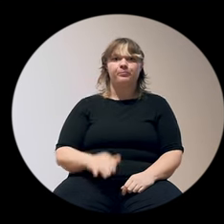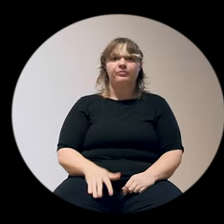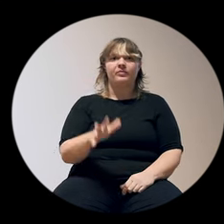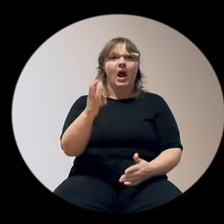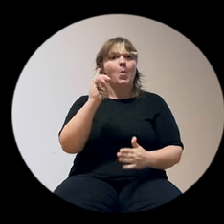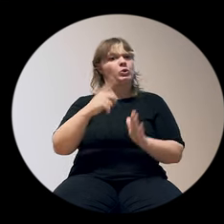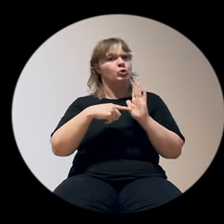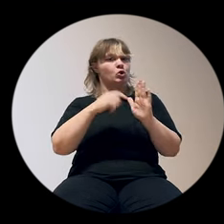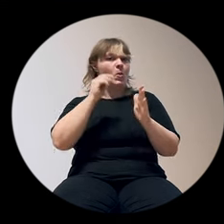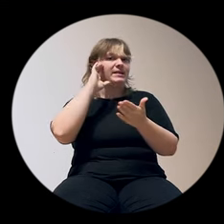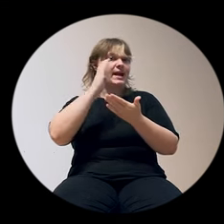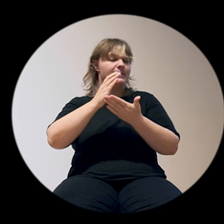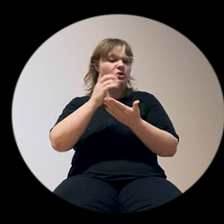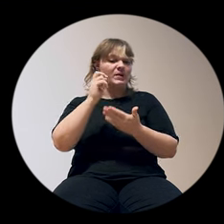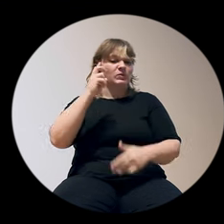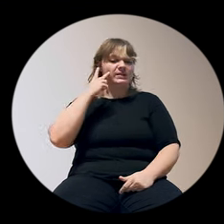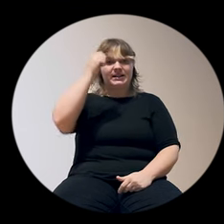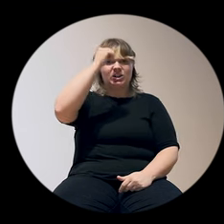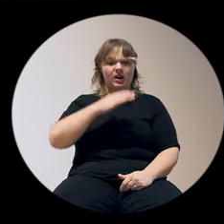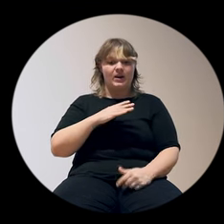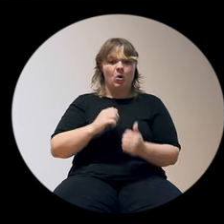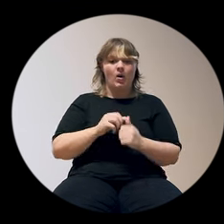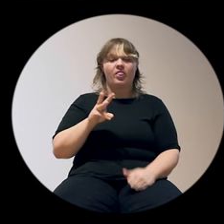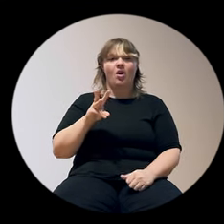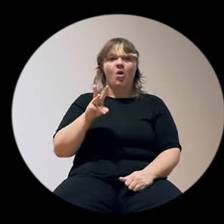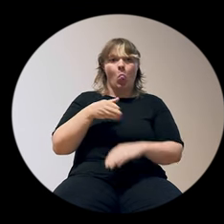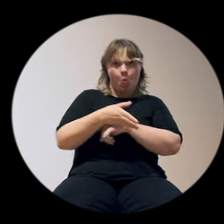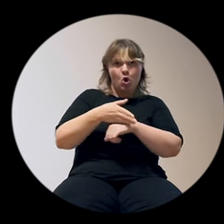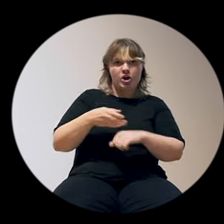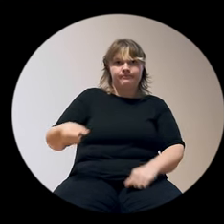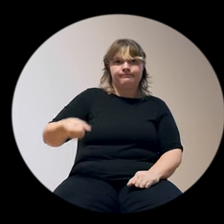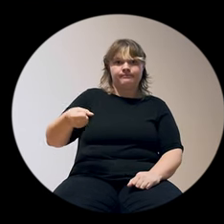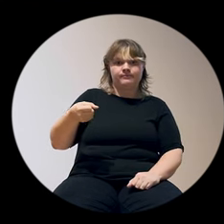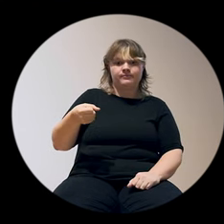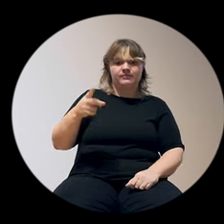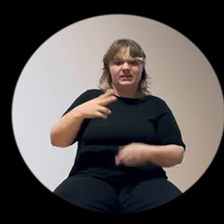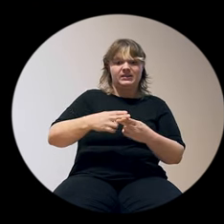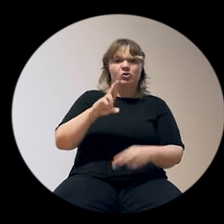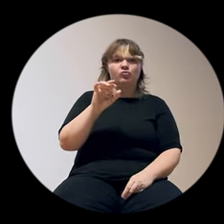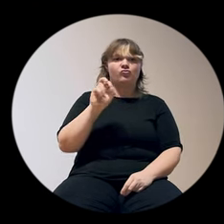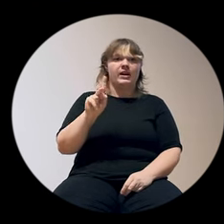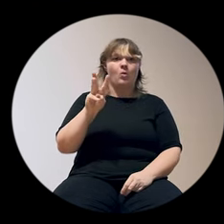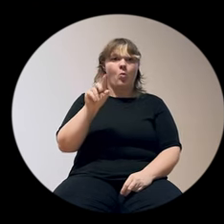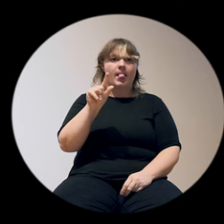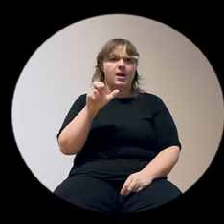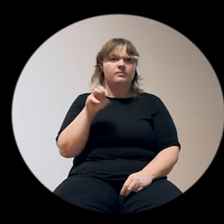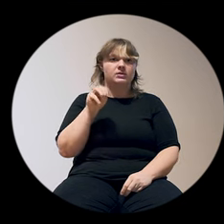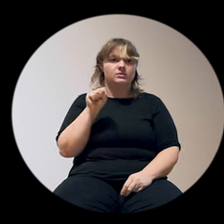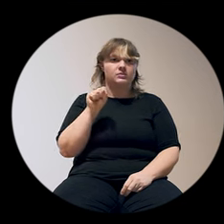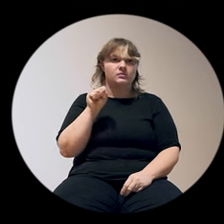image because we see the gentleman here with the wood carving in his hand. His name is Rick Williams,